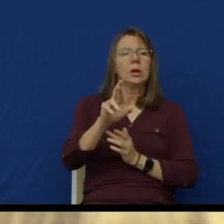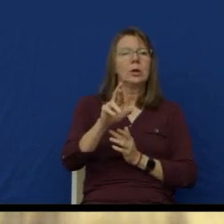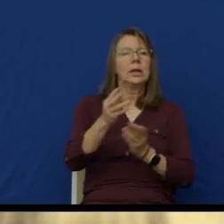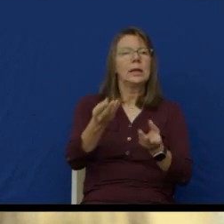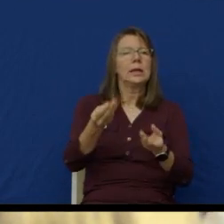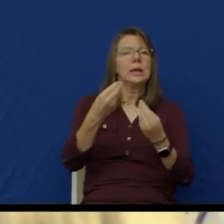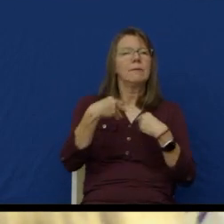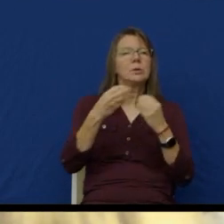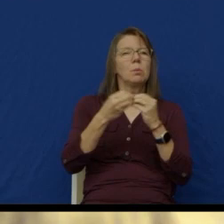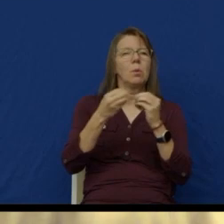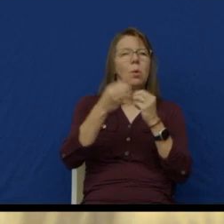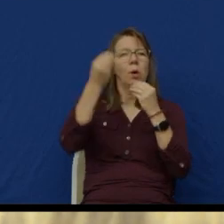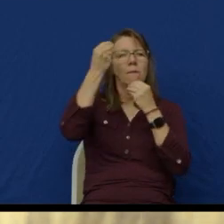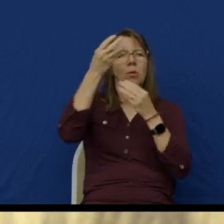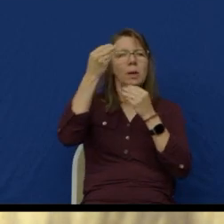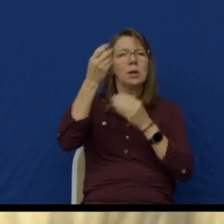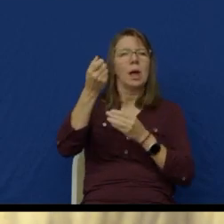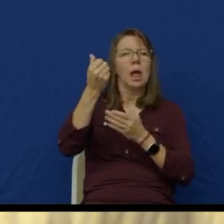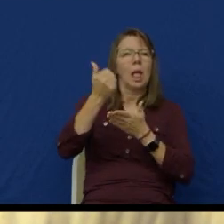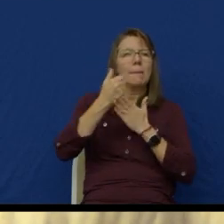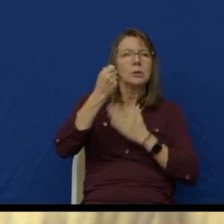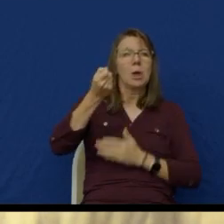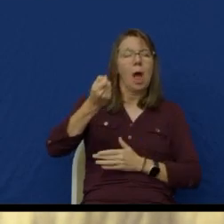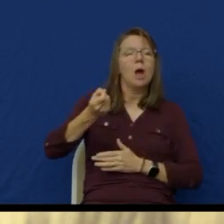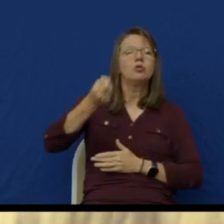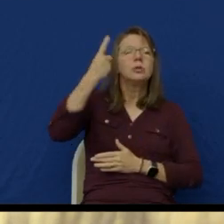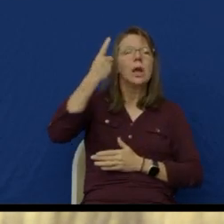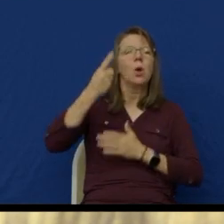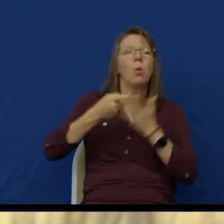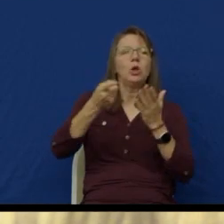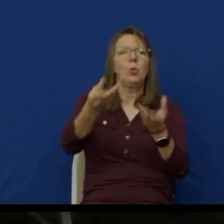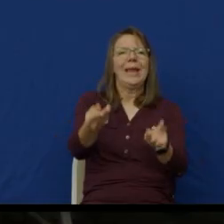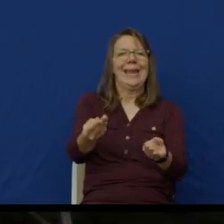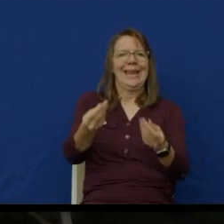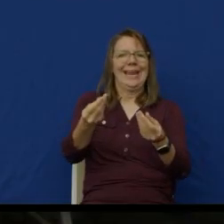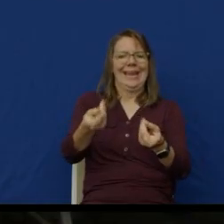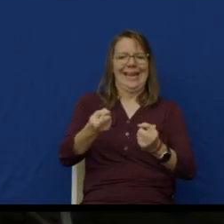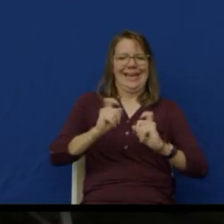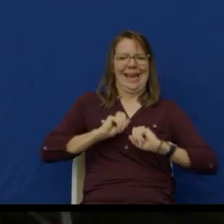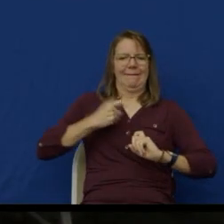know exactly the treasure that he has given us.